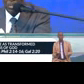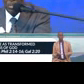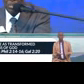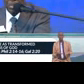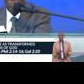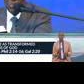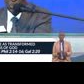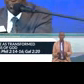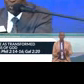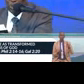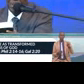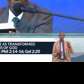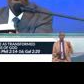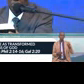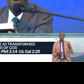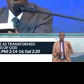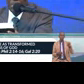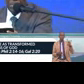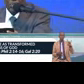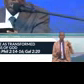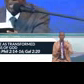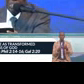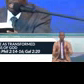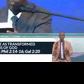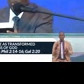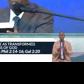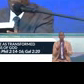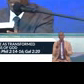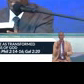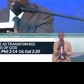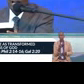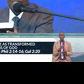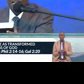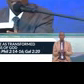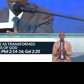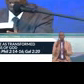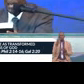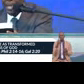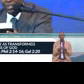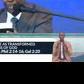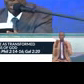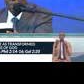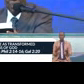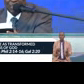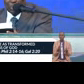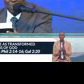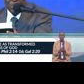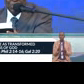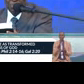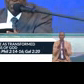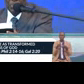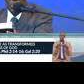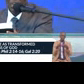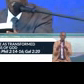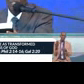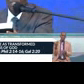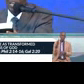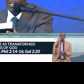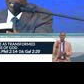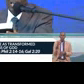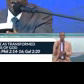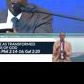it tells us in verse 14, it says, for as many as are led by